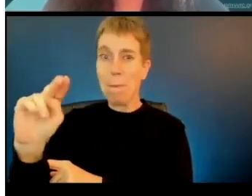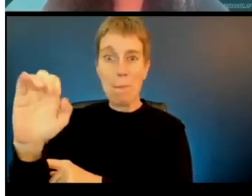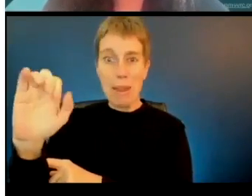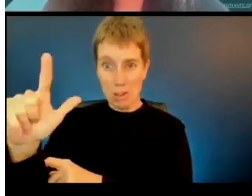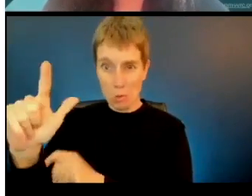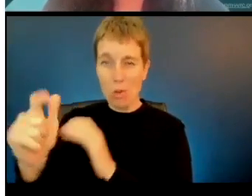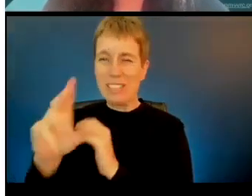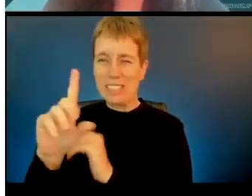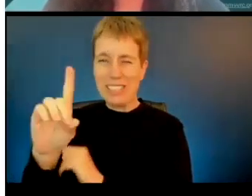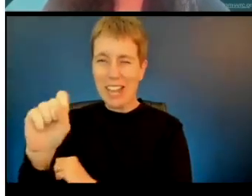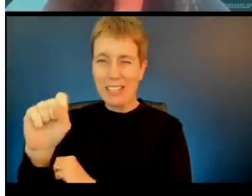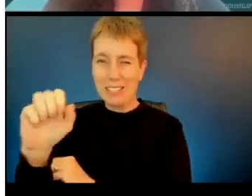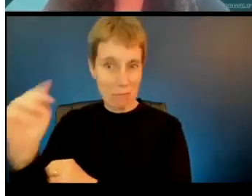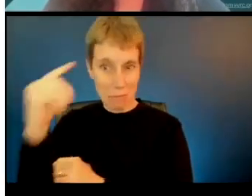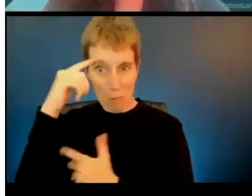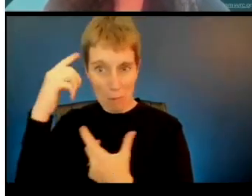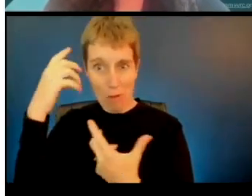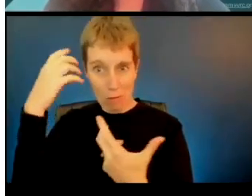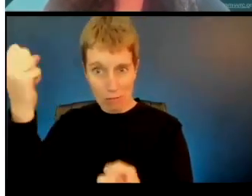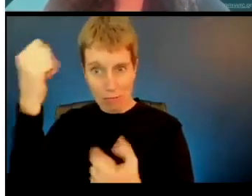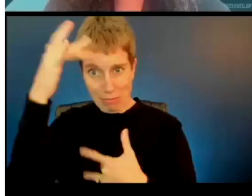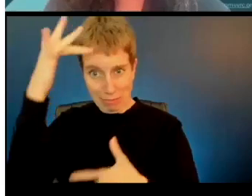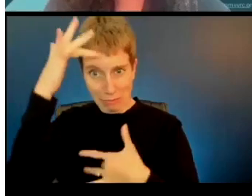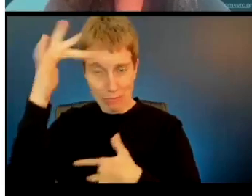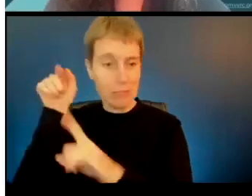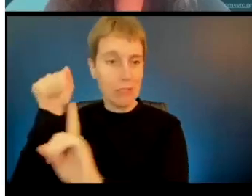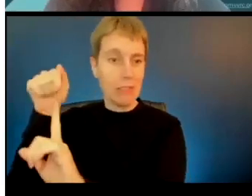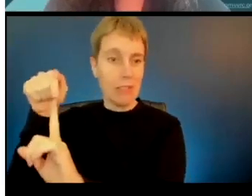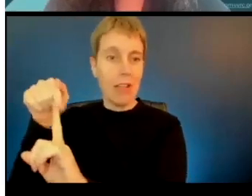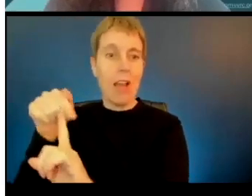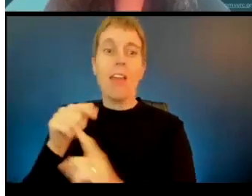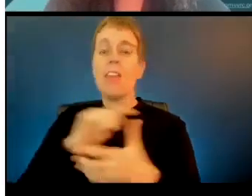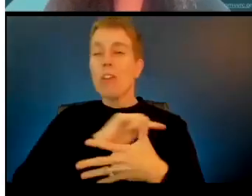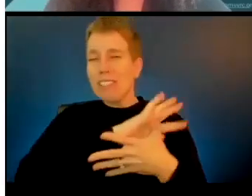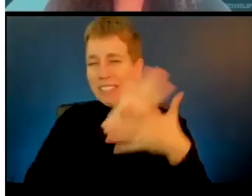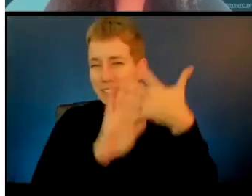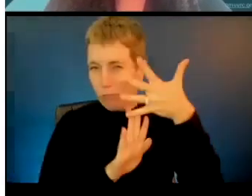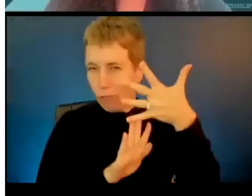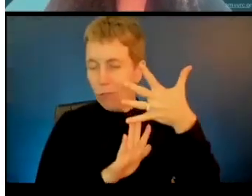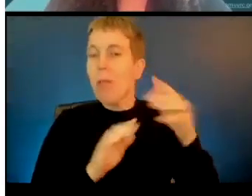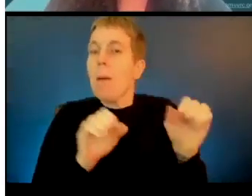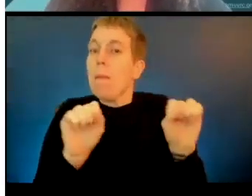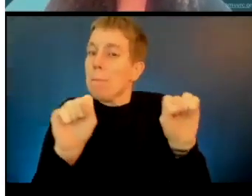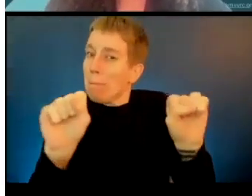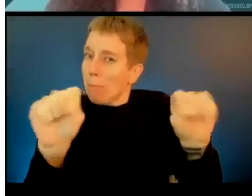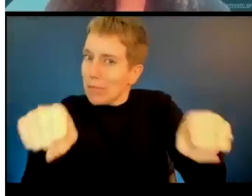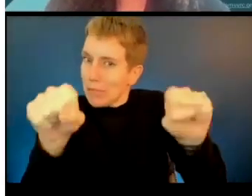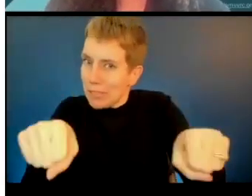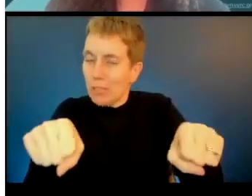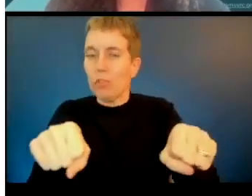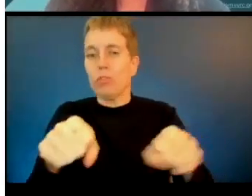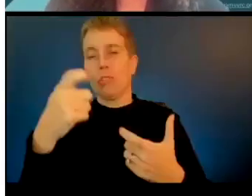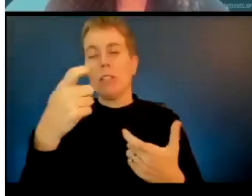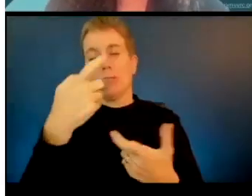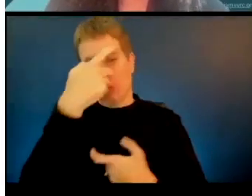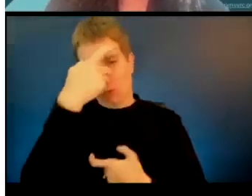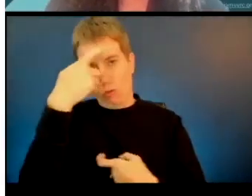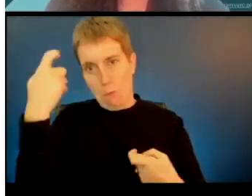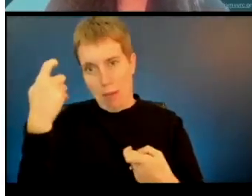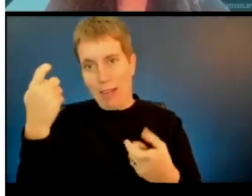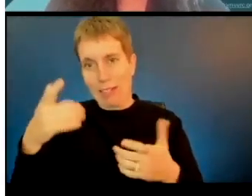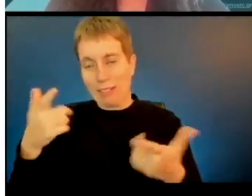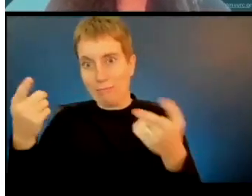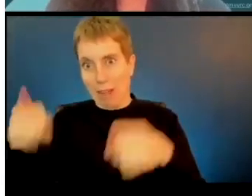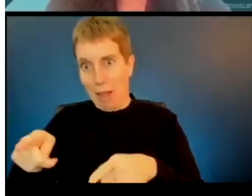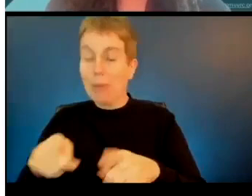potentially traumatic events. So events that could bring on those type of trauma reactions or symptoms. Like I said,